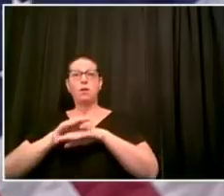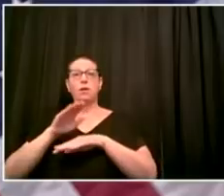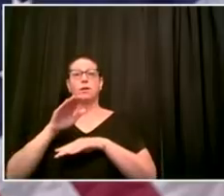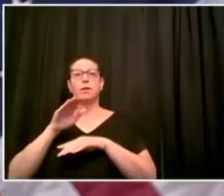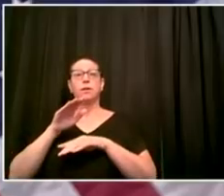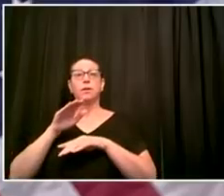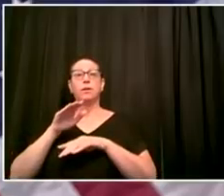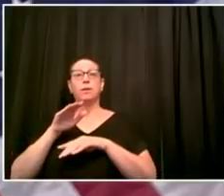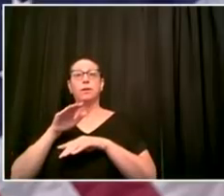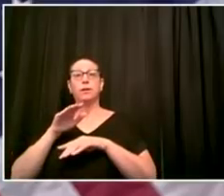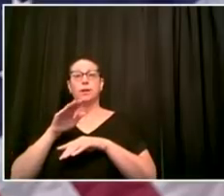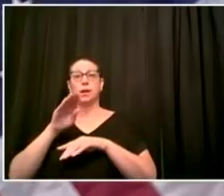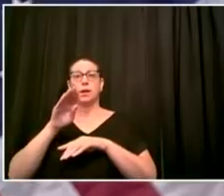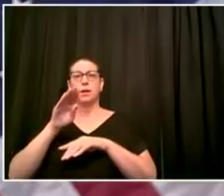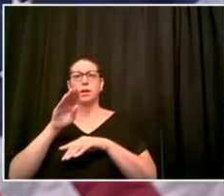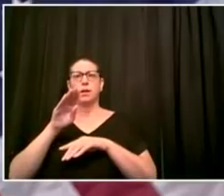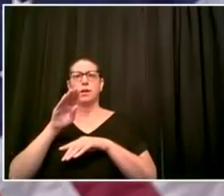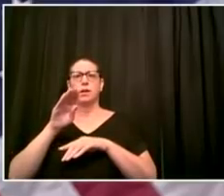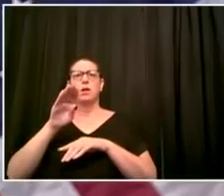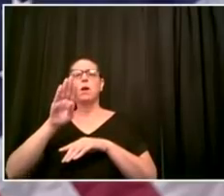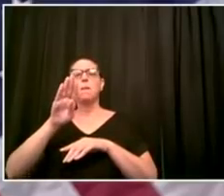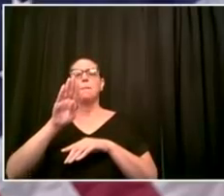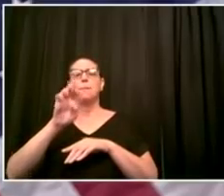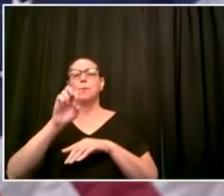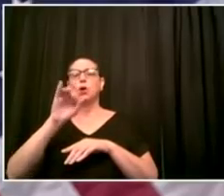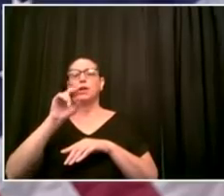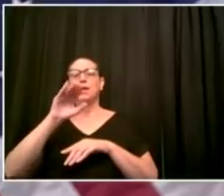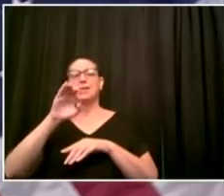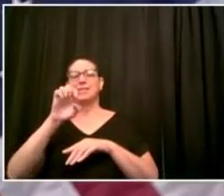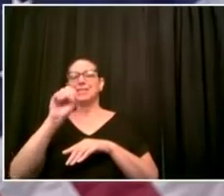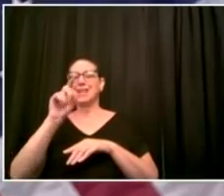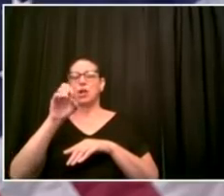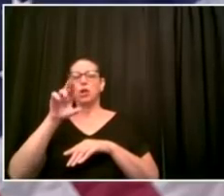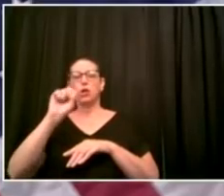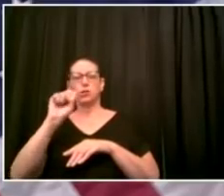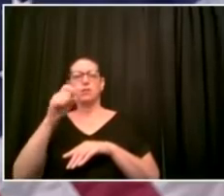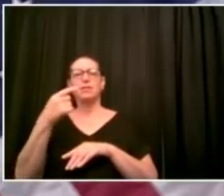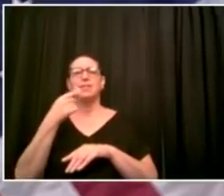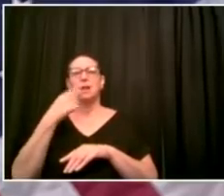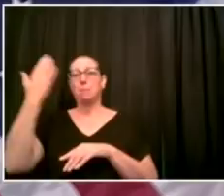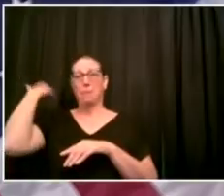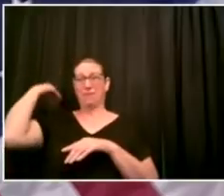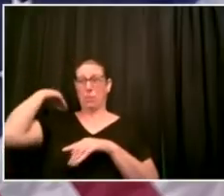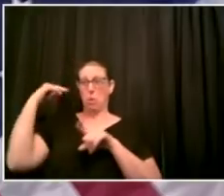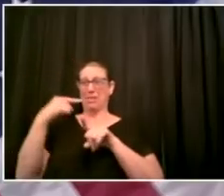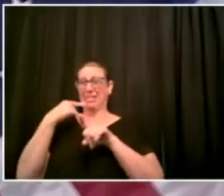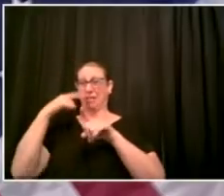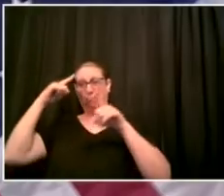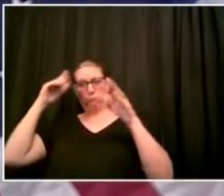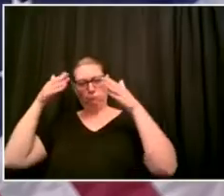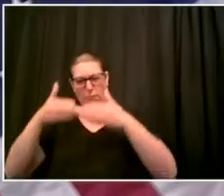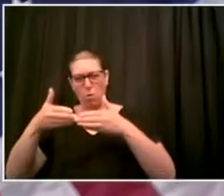from handling the outbreak more expeditiously. Just want to get your comment on that. Okay.